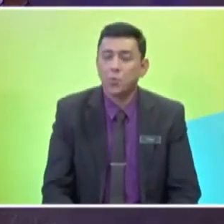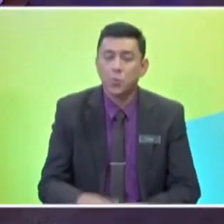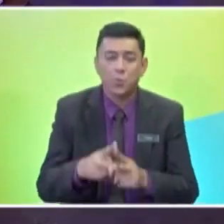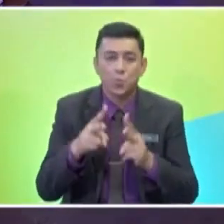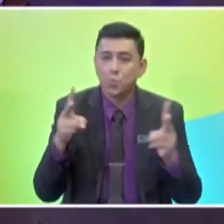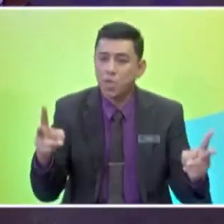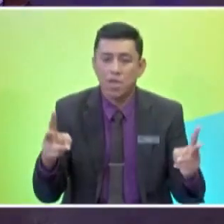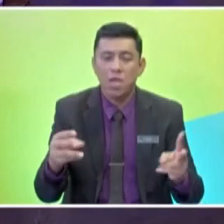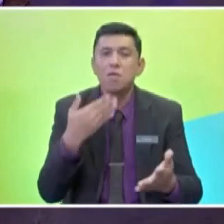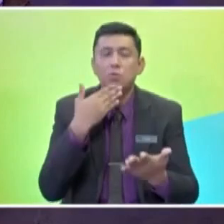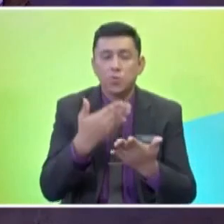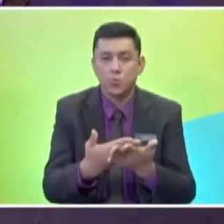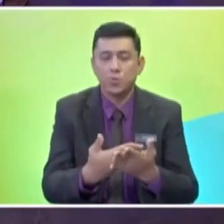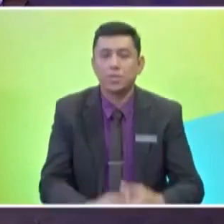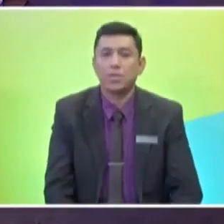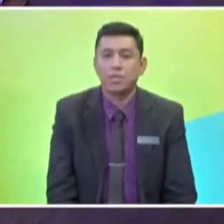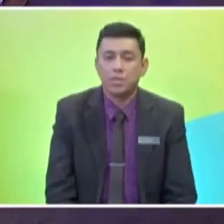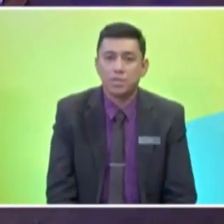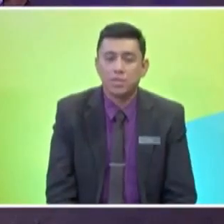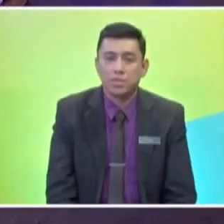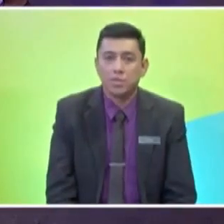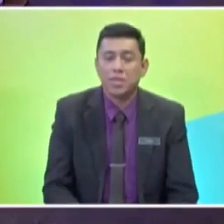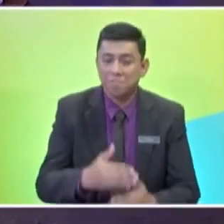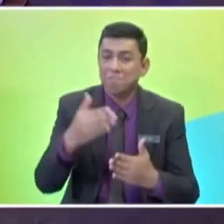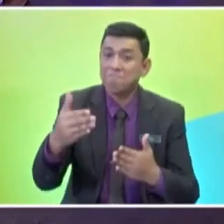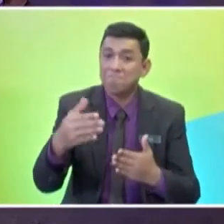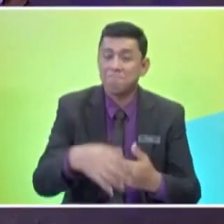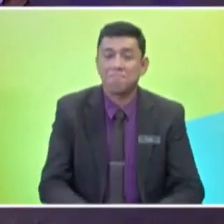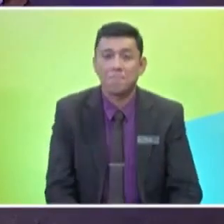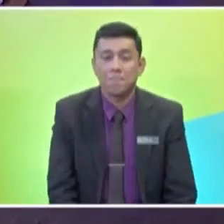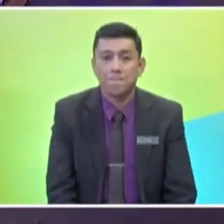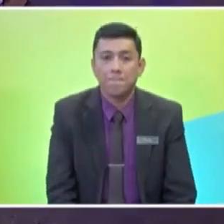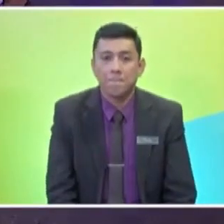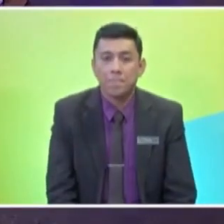we have something else, teacher? Yes. All right. We have next few one, please. More.